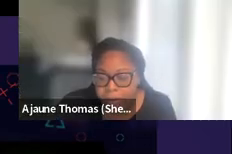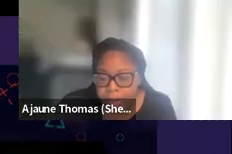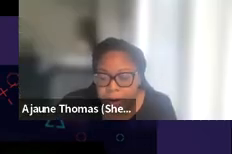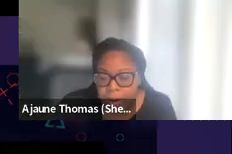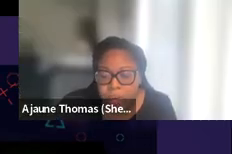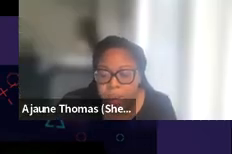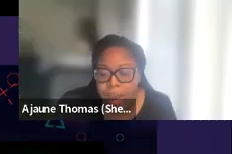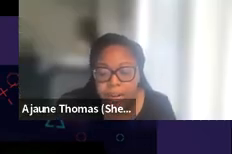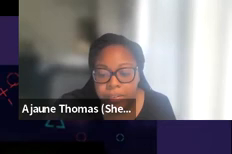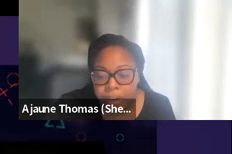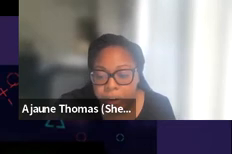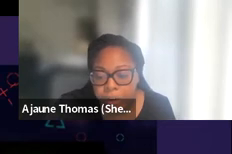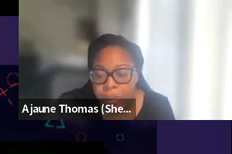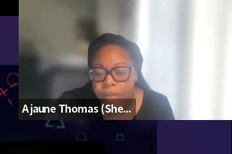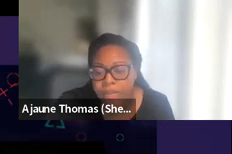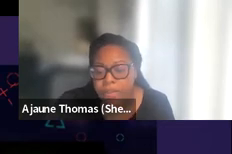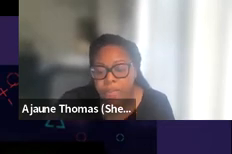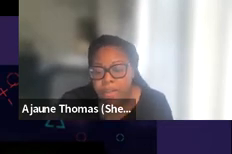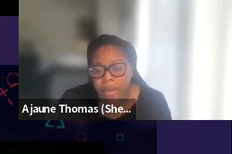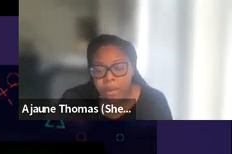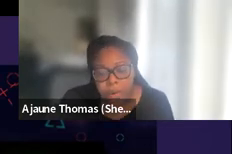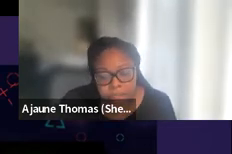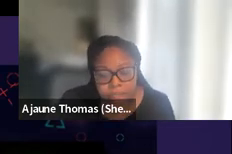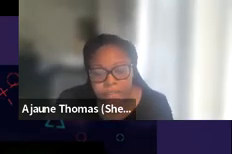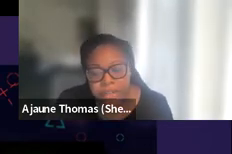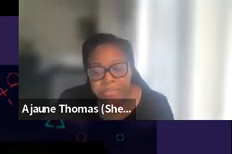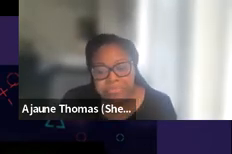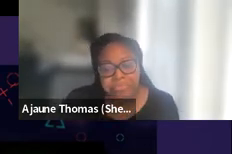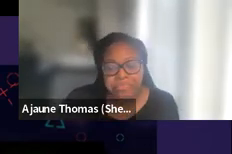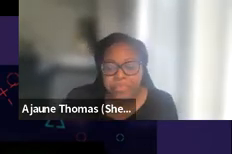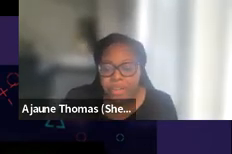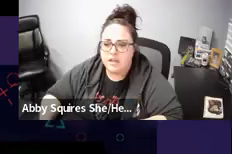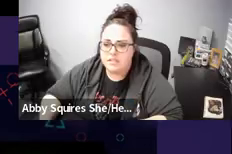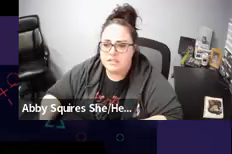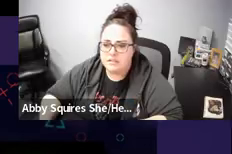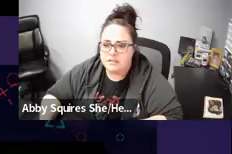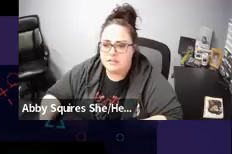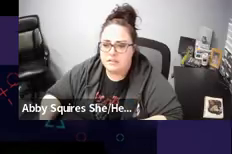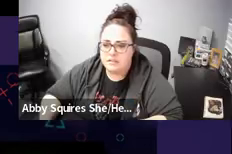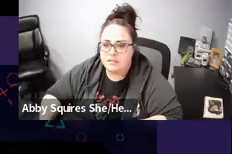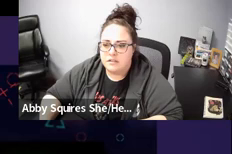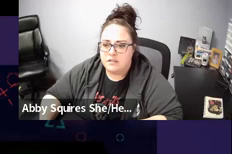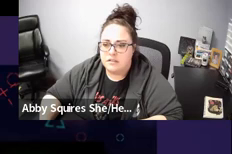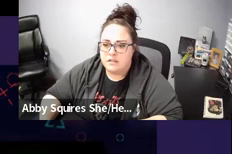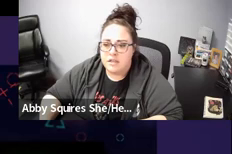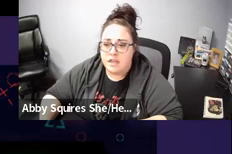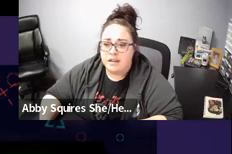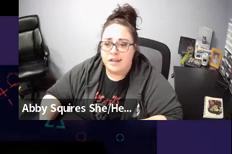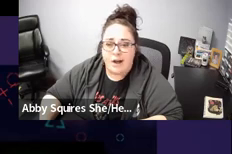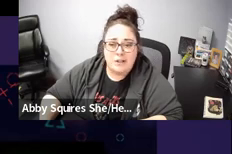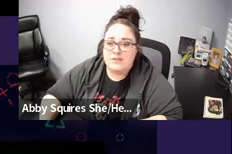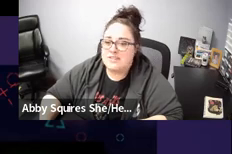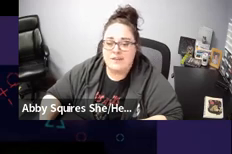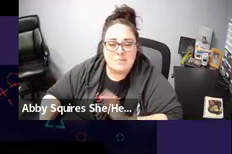And Tyler also added a video of some of the gaming work that they've done. Oh, nice. To Blink.